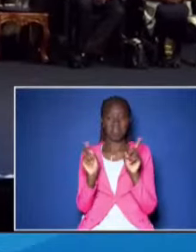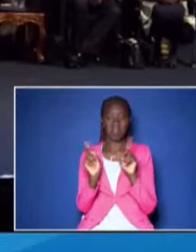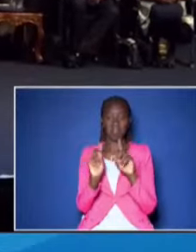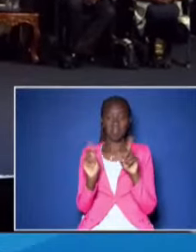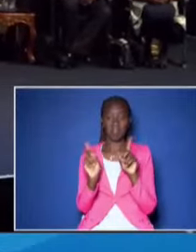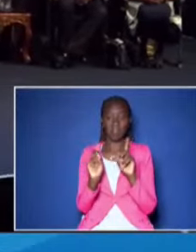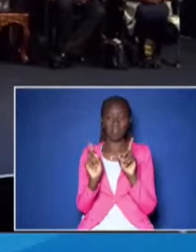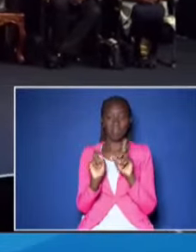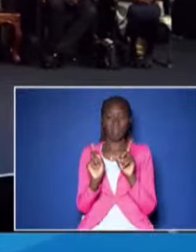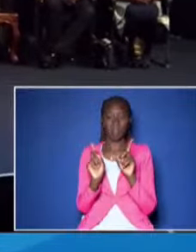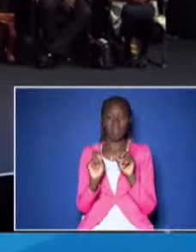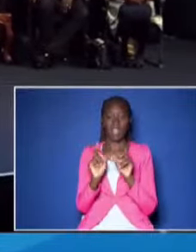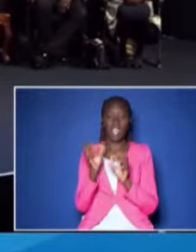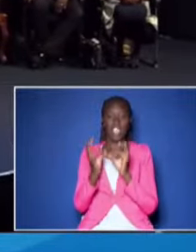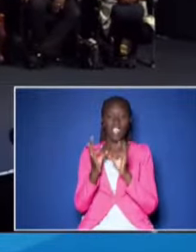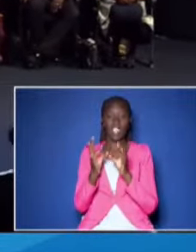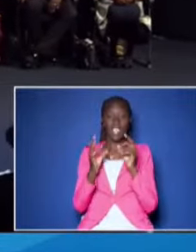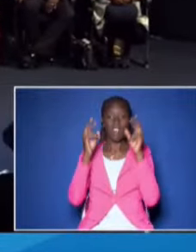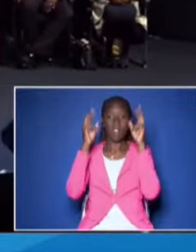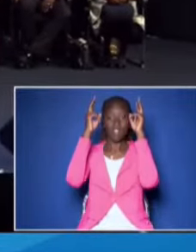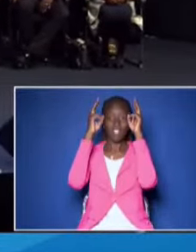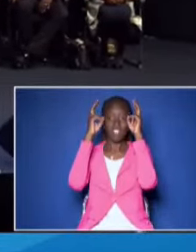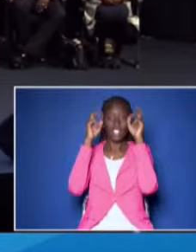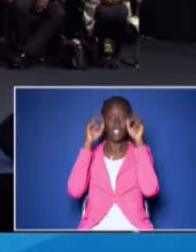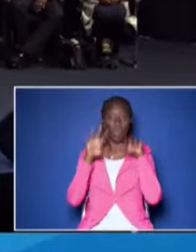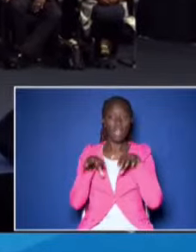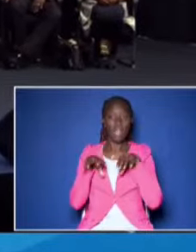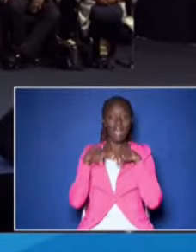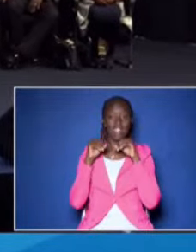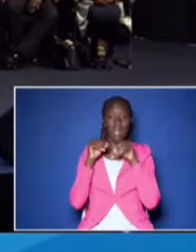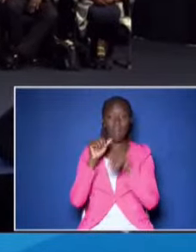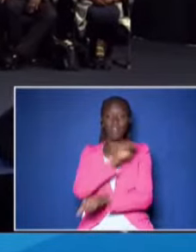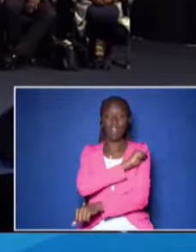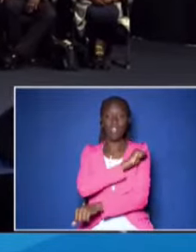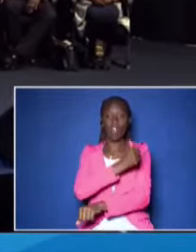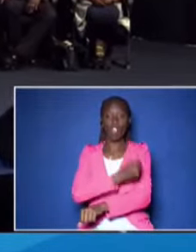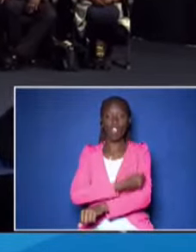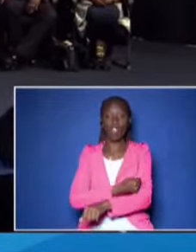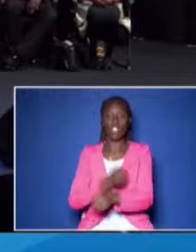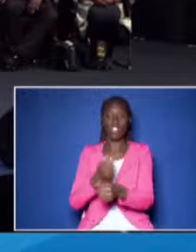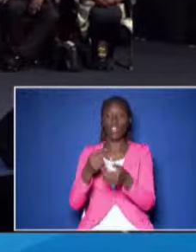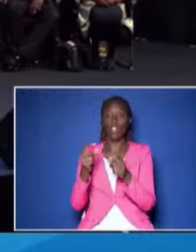that if Satan accepted the authority of